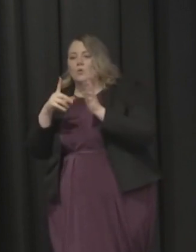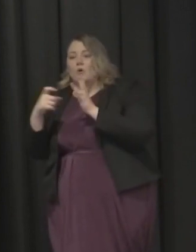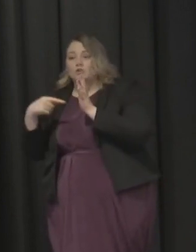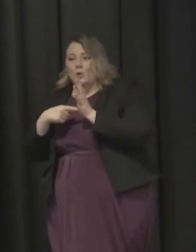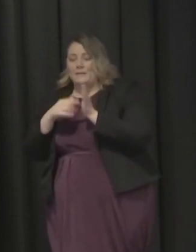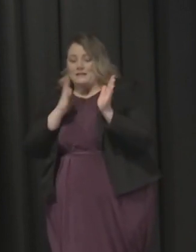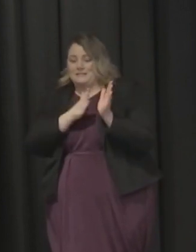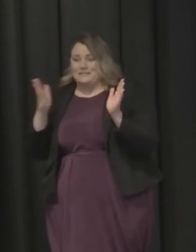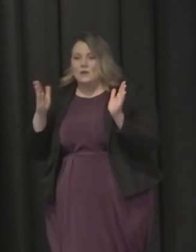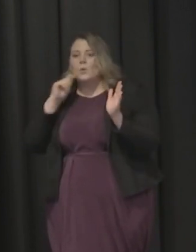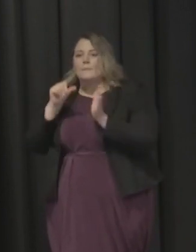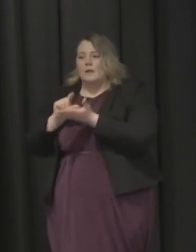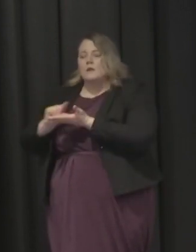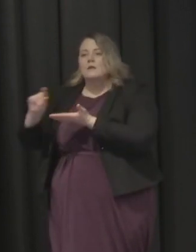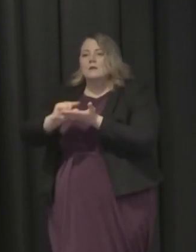$2,000, increasing to